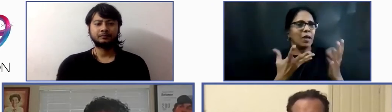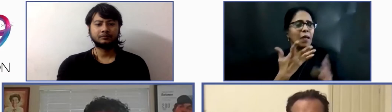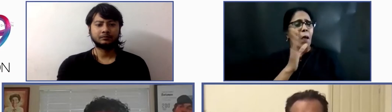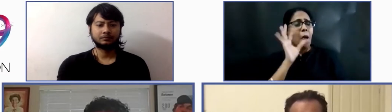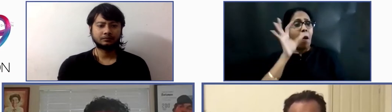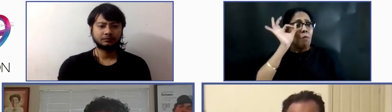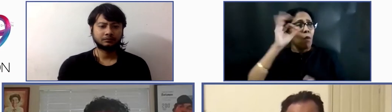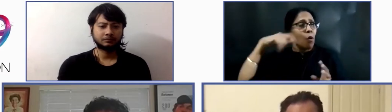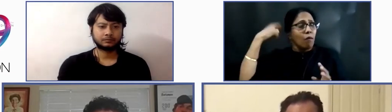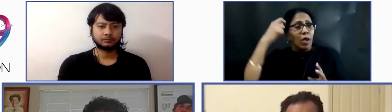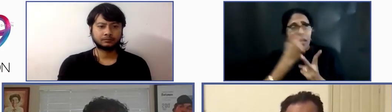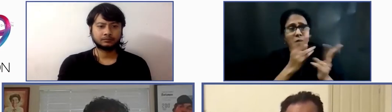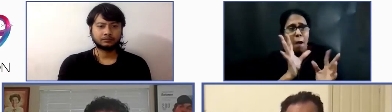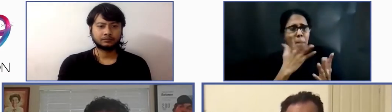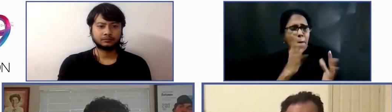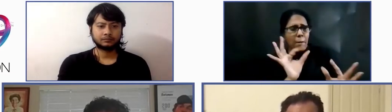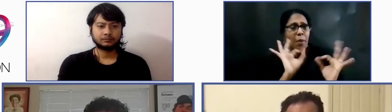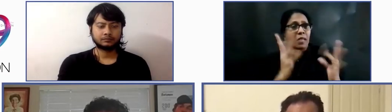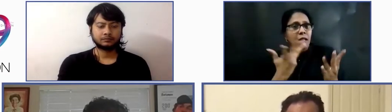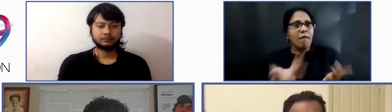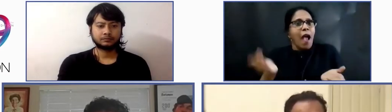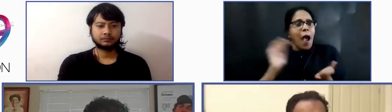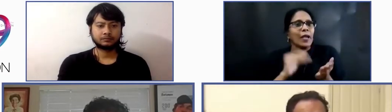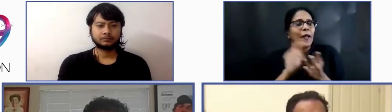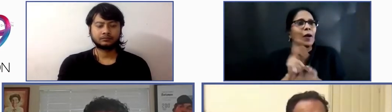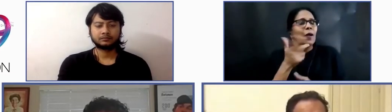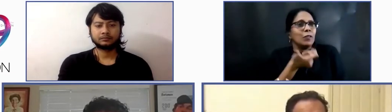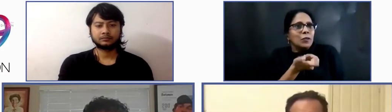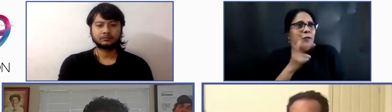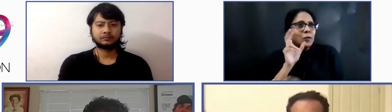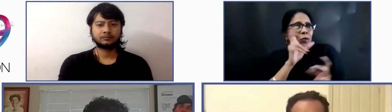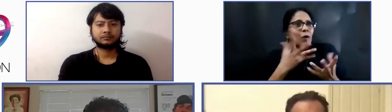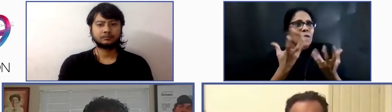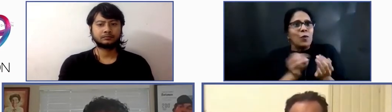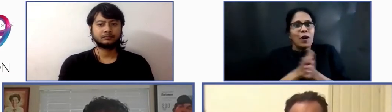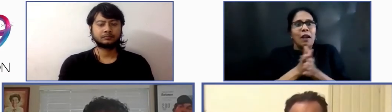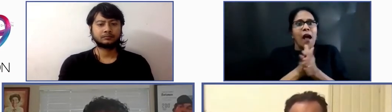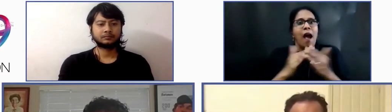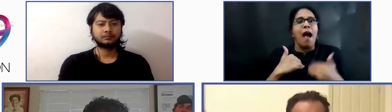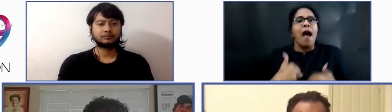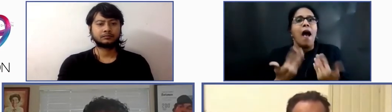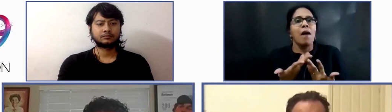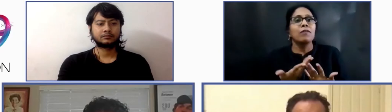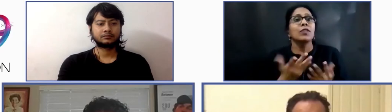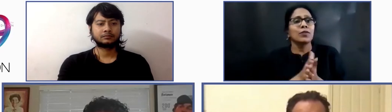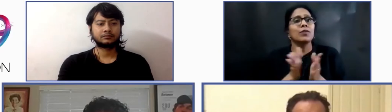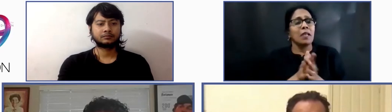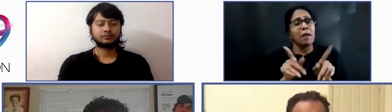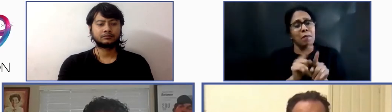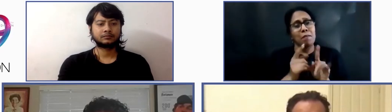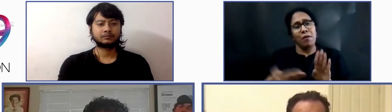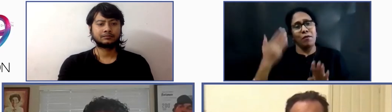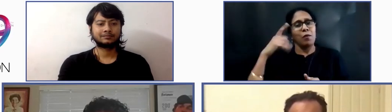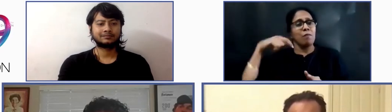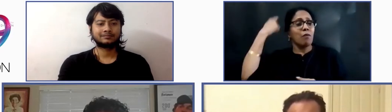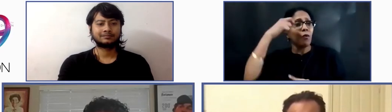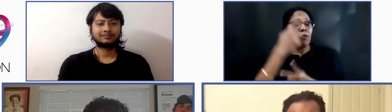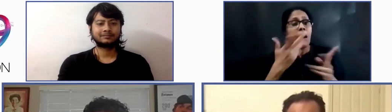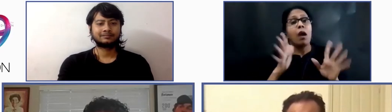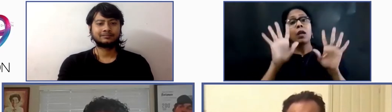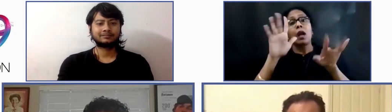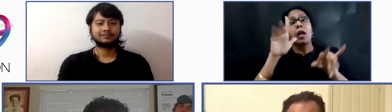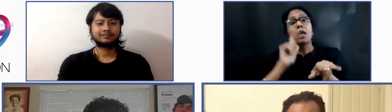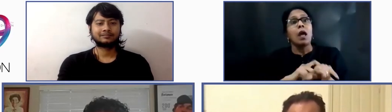2001 Space Odyssey, right? I've seen that film 10 times. Each time I've understood it